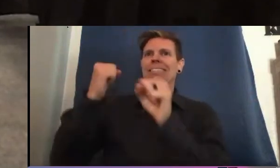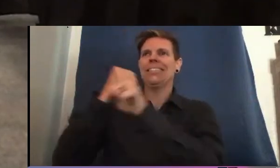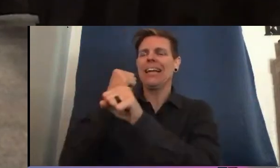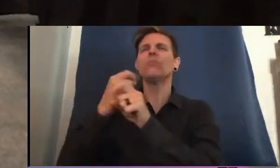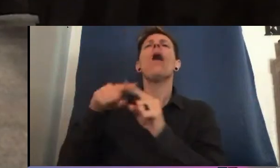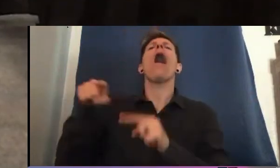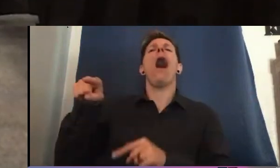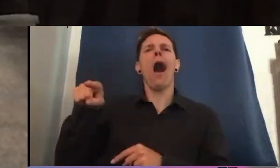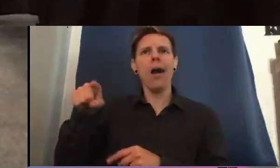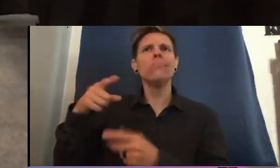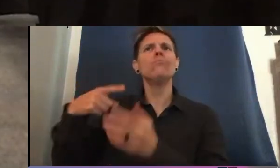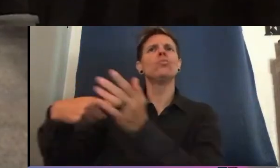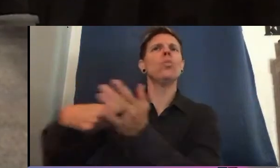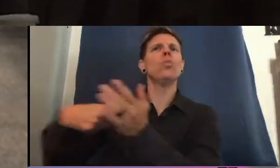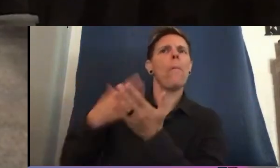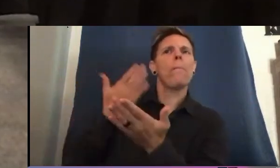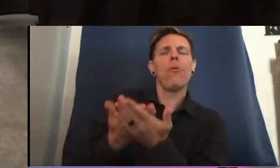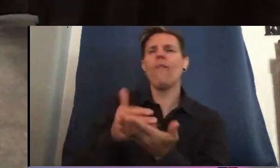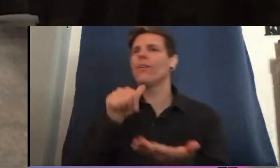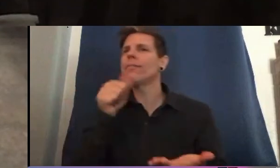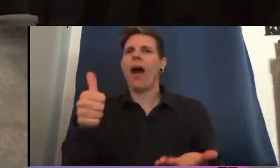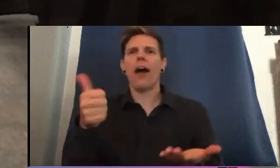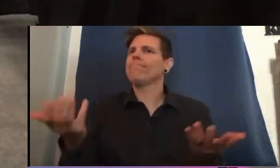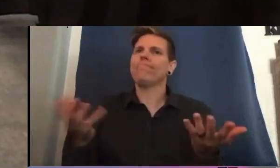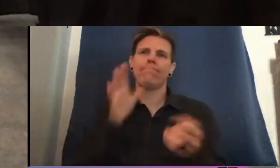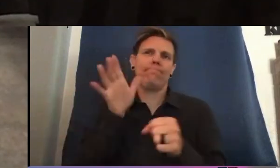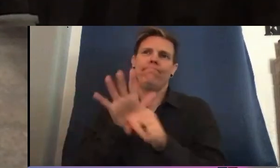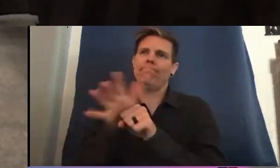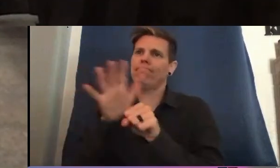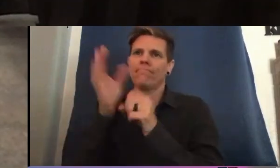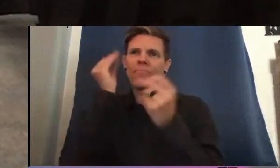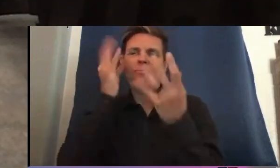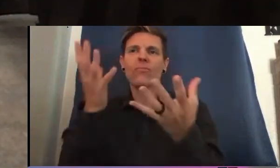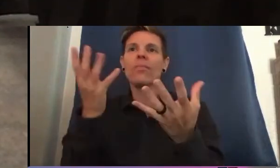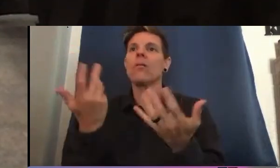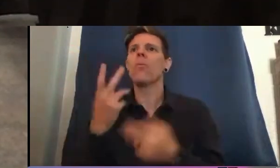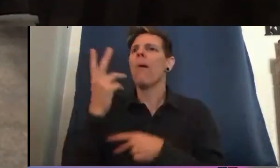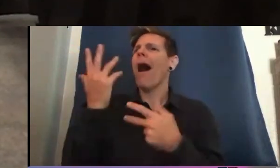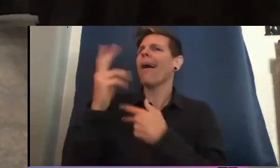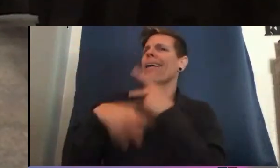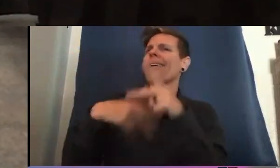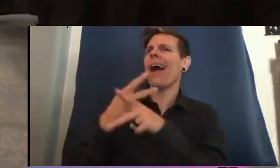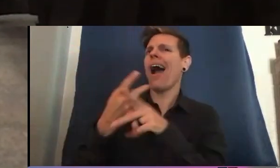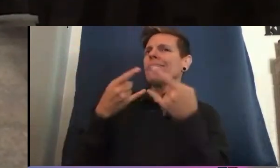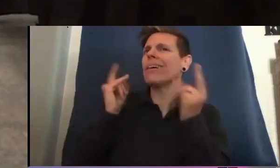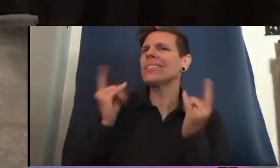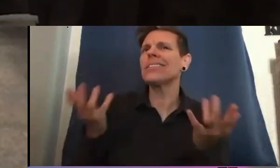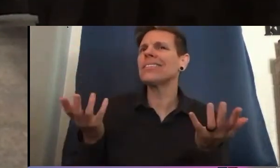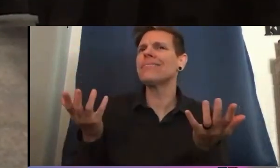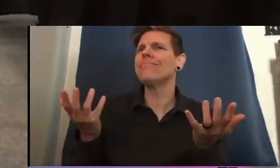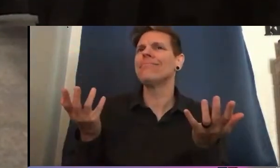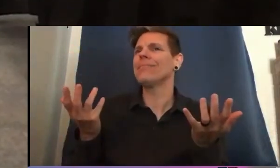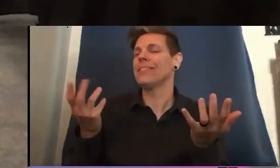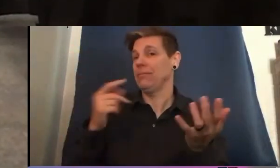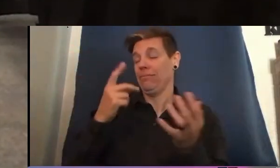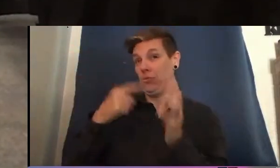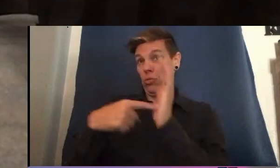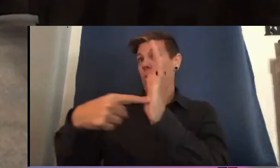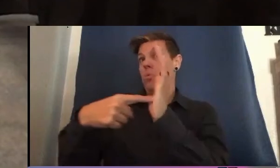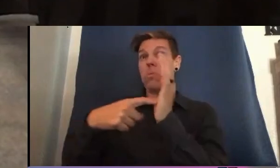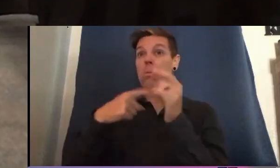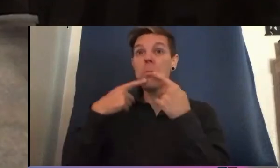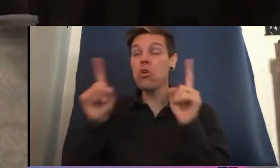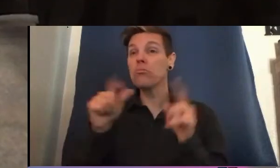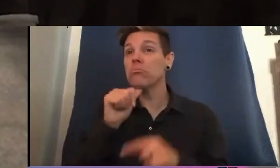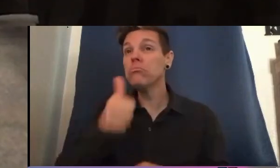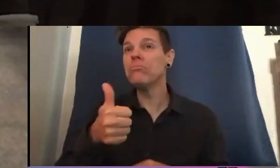barriers, HEPA filters, and most notably requiring student masking showed that it was not effective at all, although it was underreported. Thank you so much